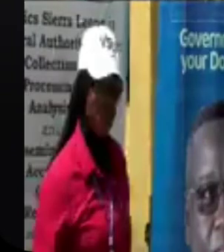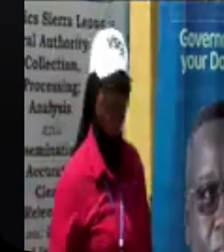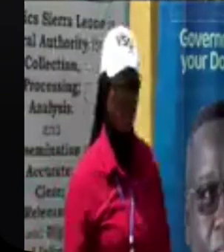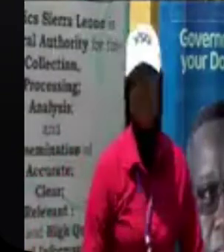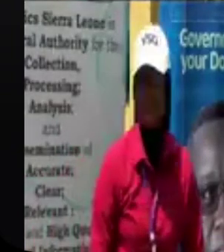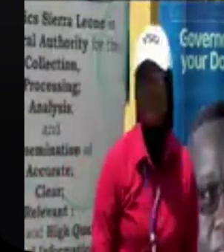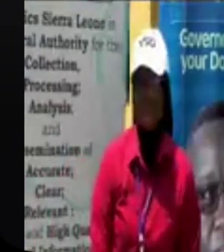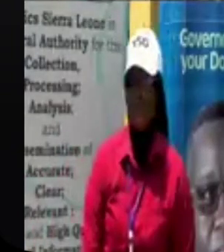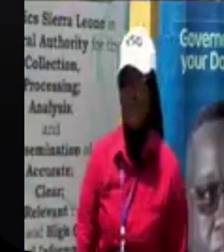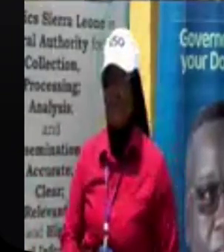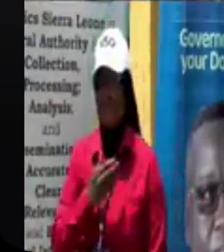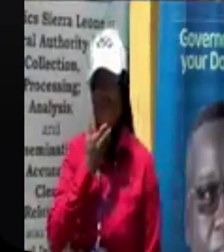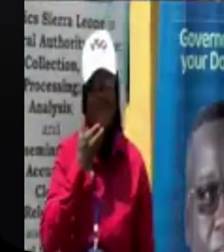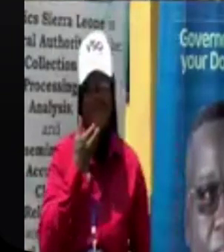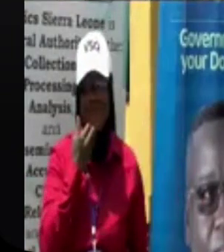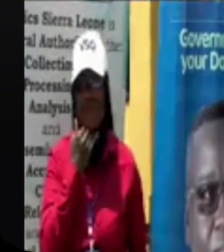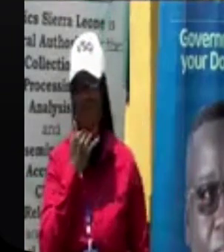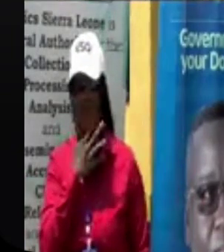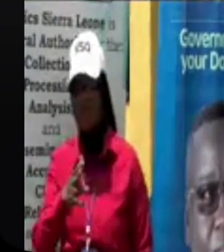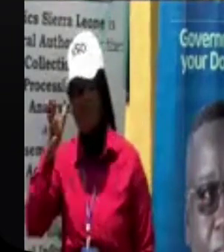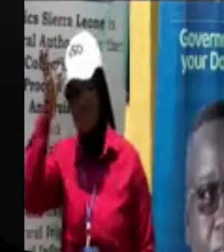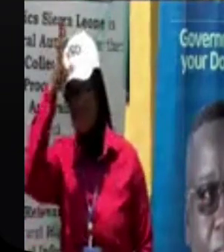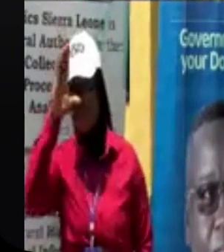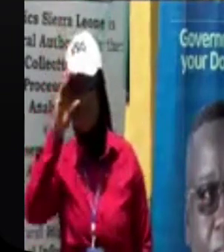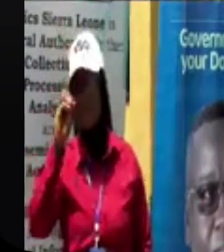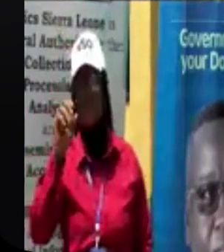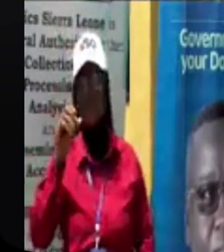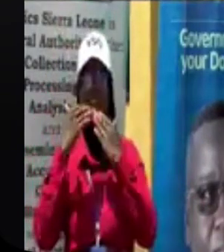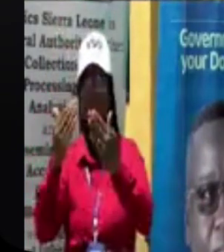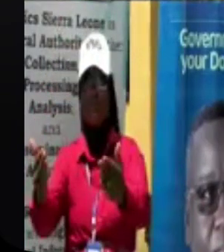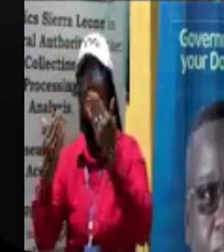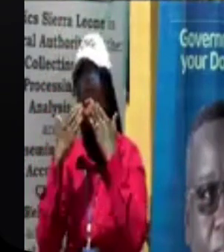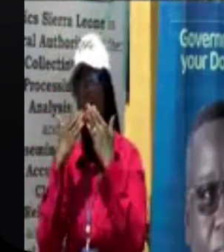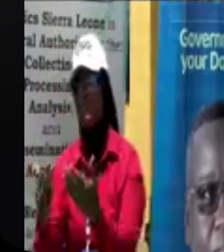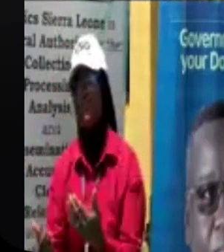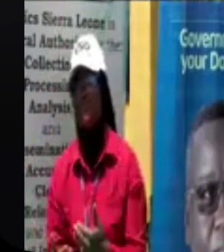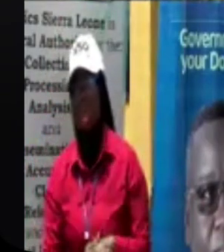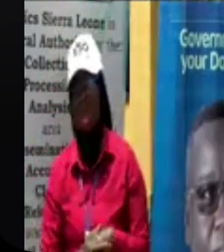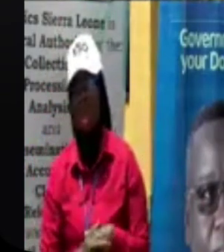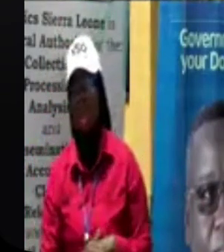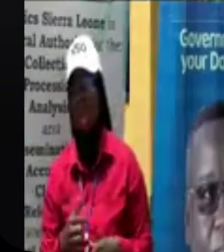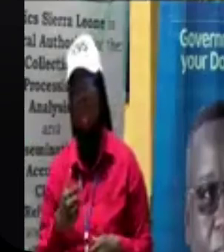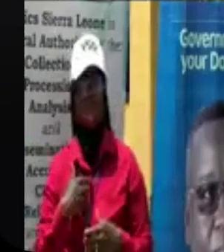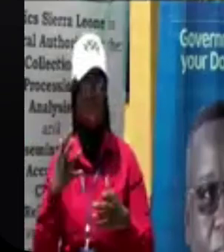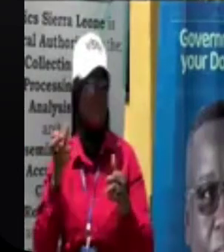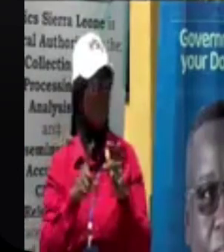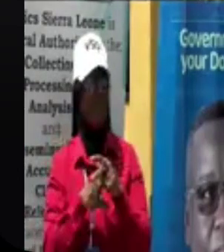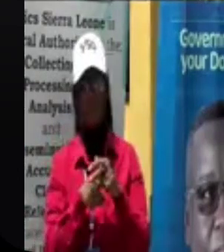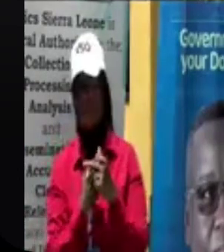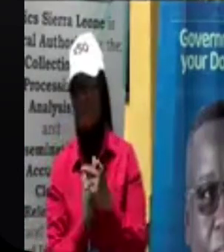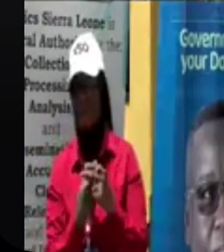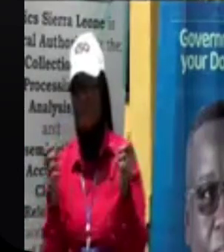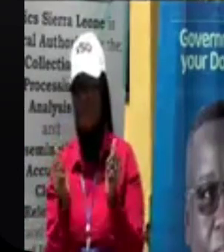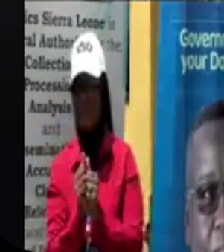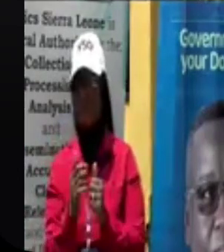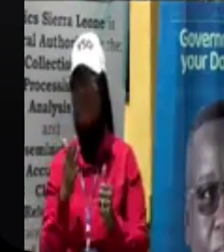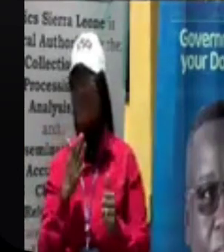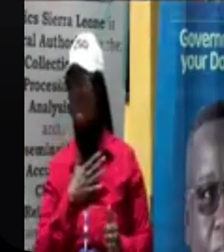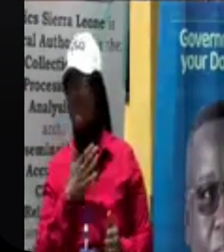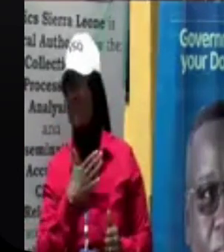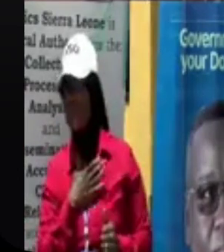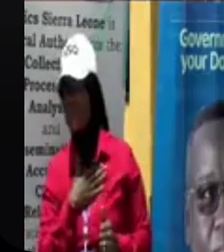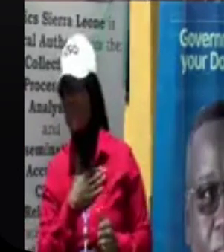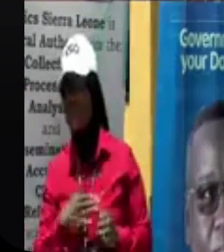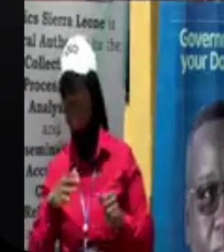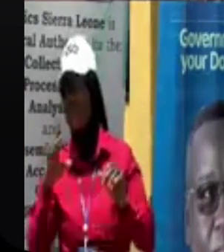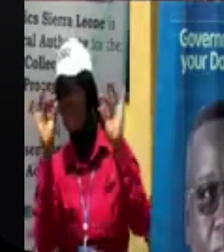Kolidenia, I tell you now thank you. I want to begin me concern them from